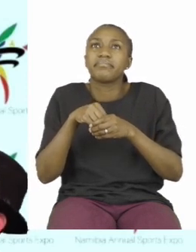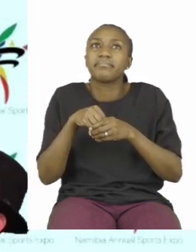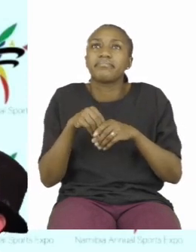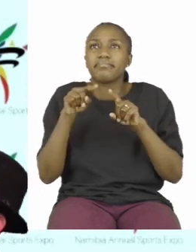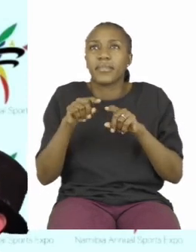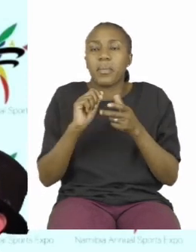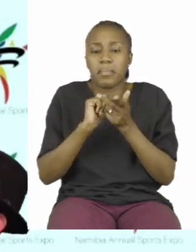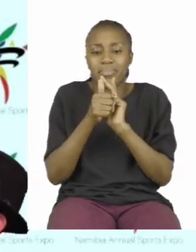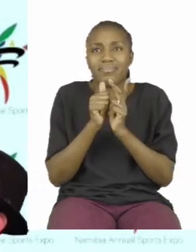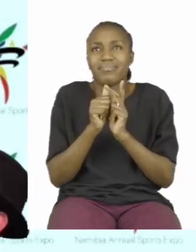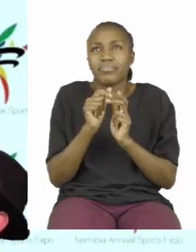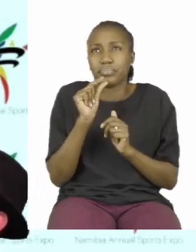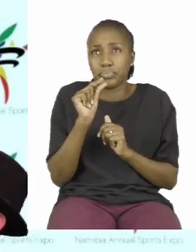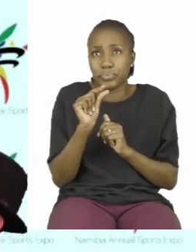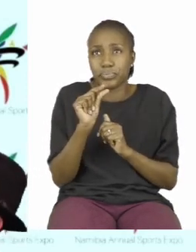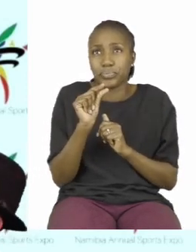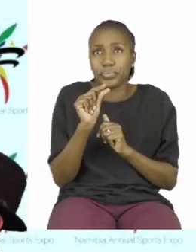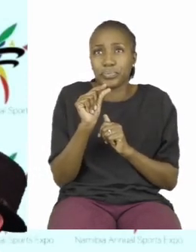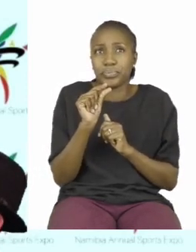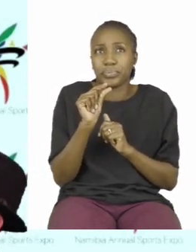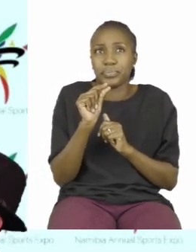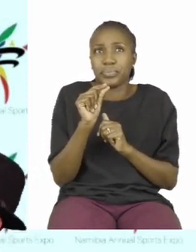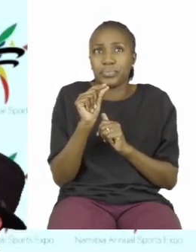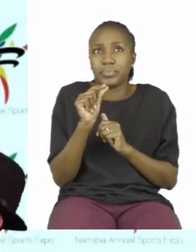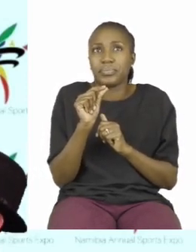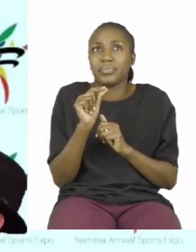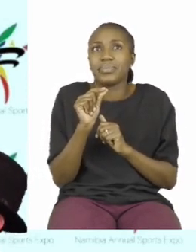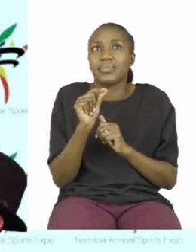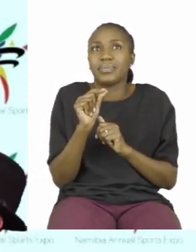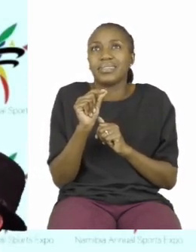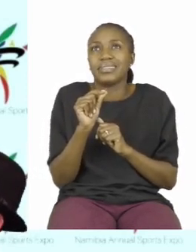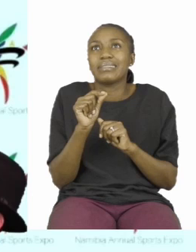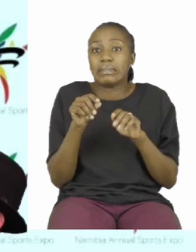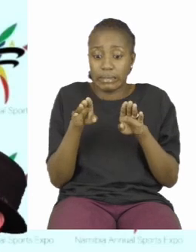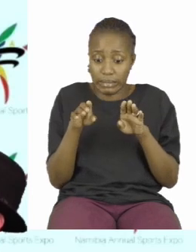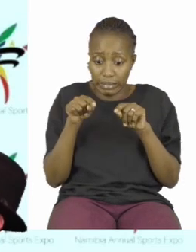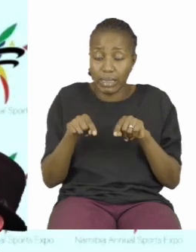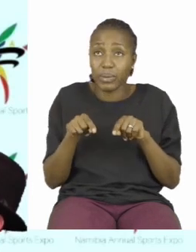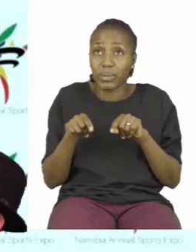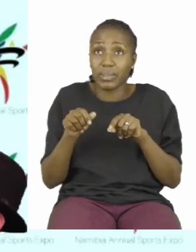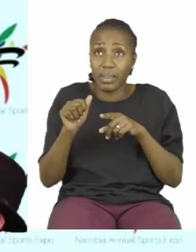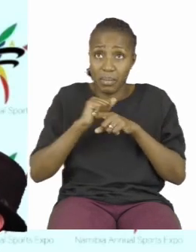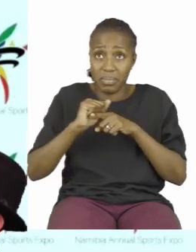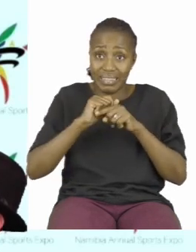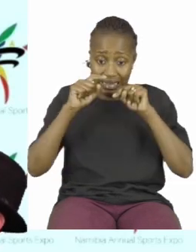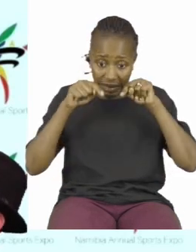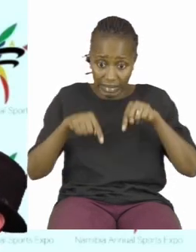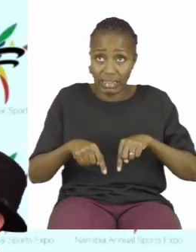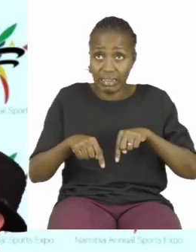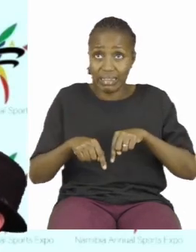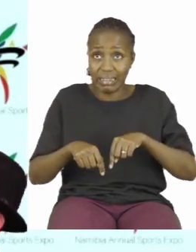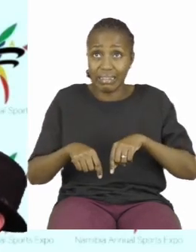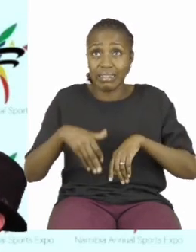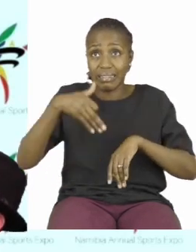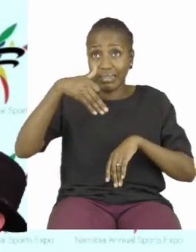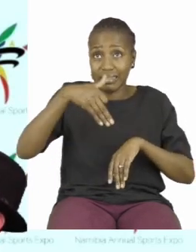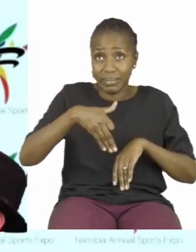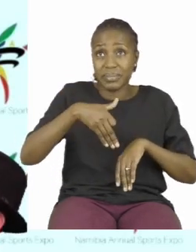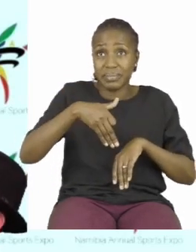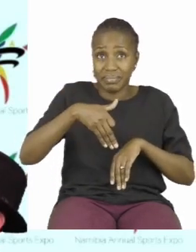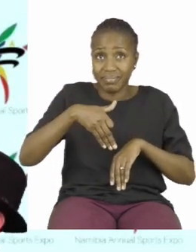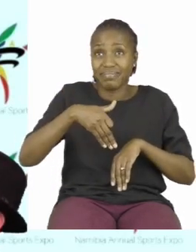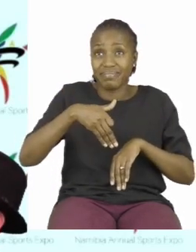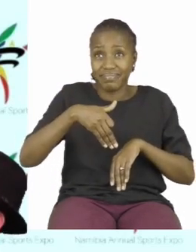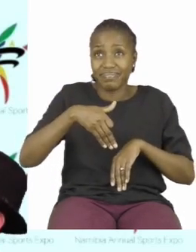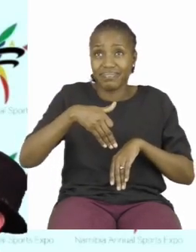Yes. So for them to say they are performing locally would be, yeah, we would be trying to tell the